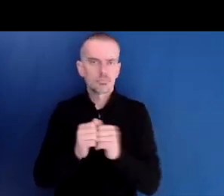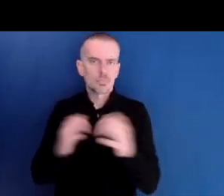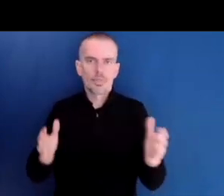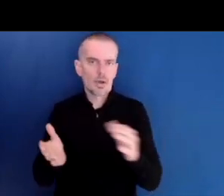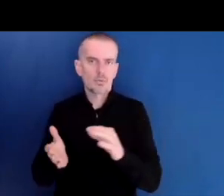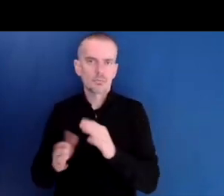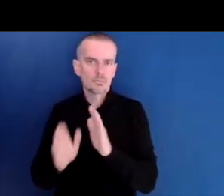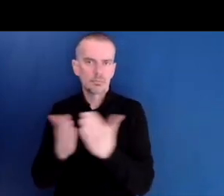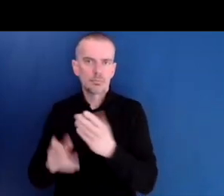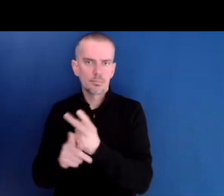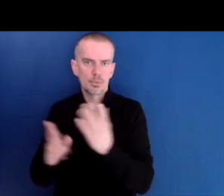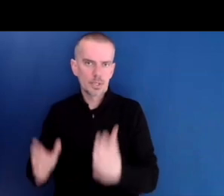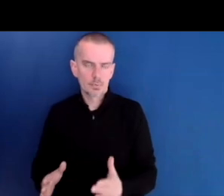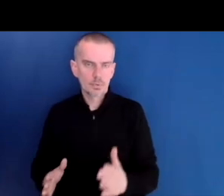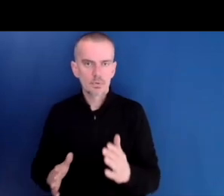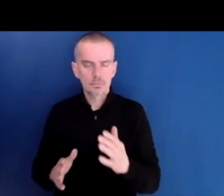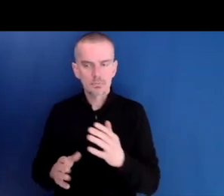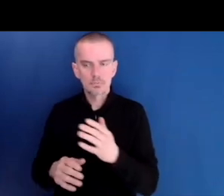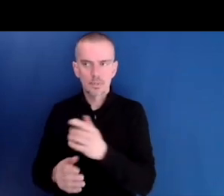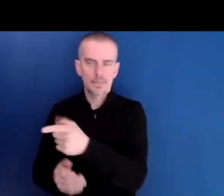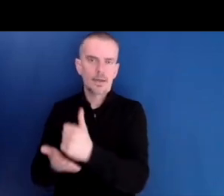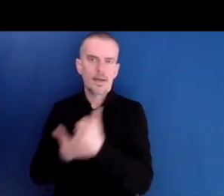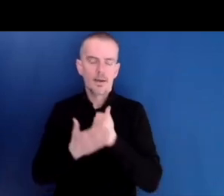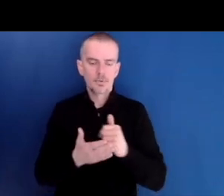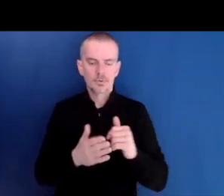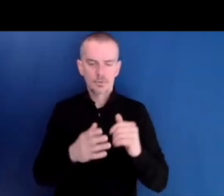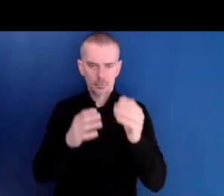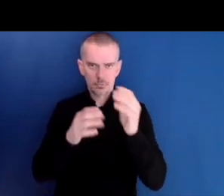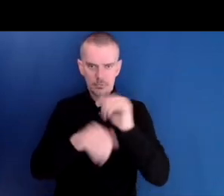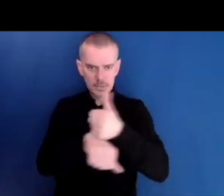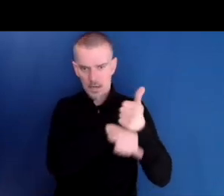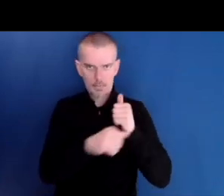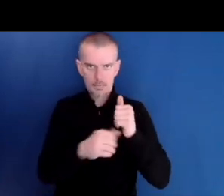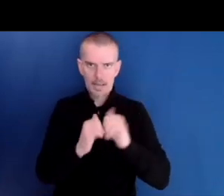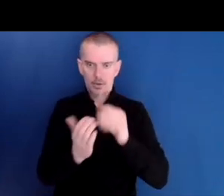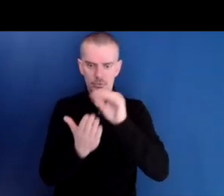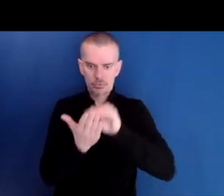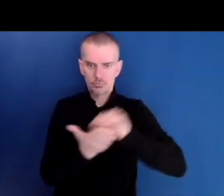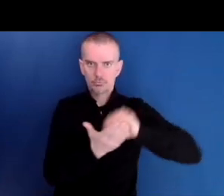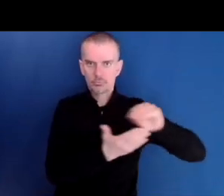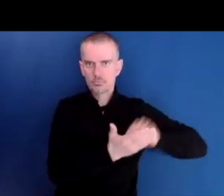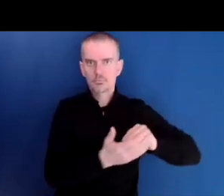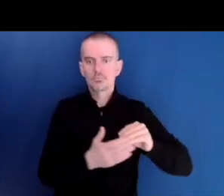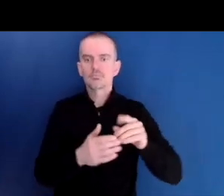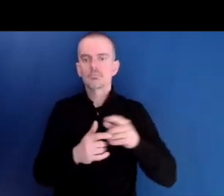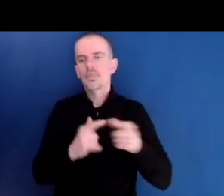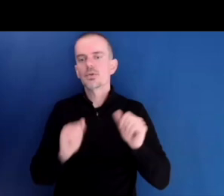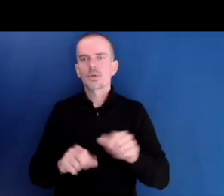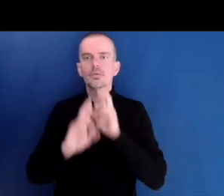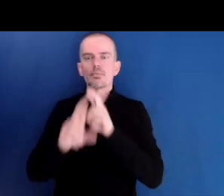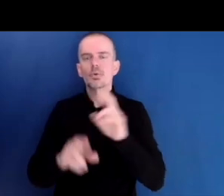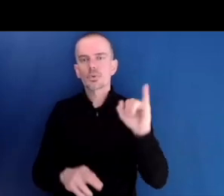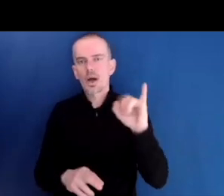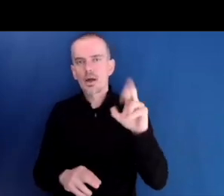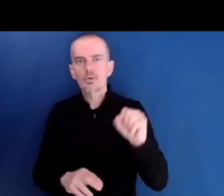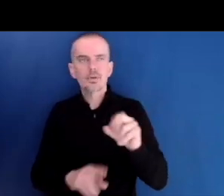income and expenses in a way that will allow you to report to the IRS, report on your grants,